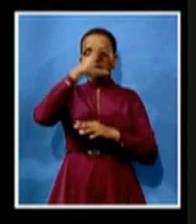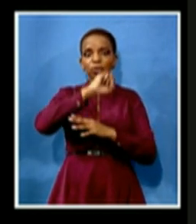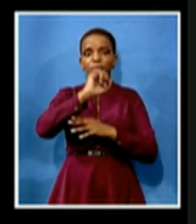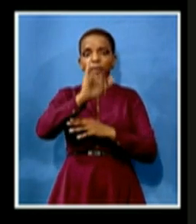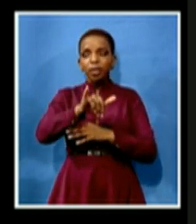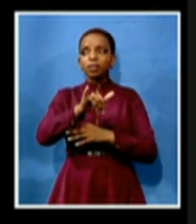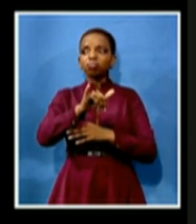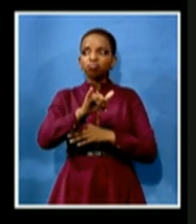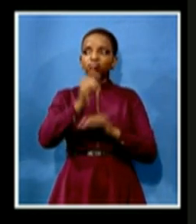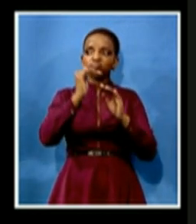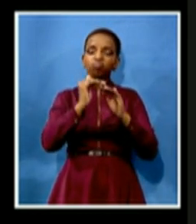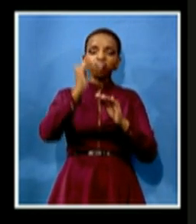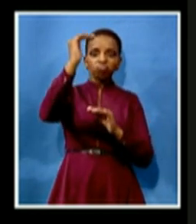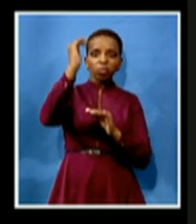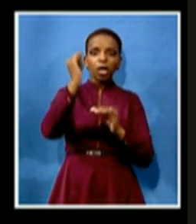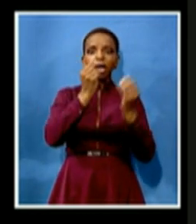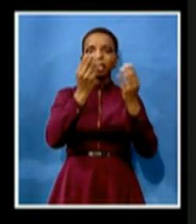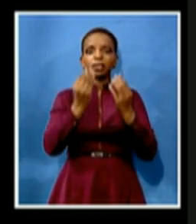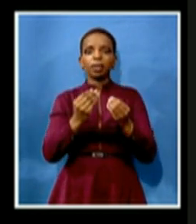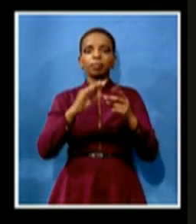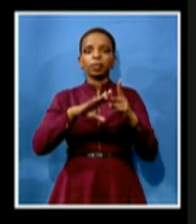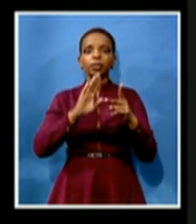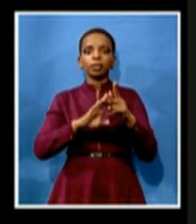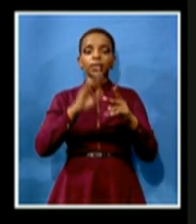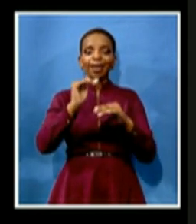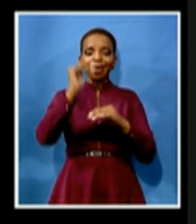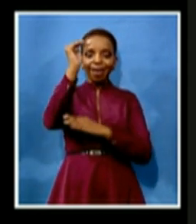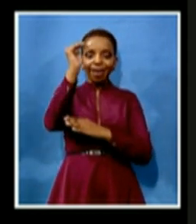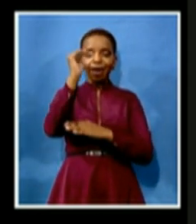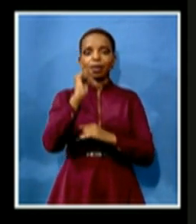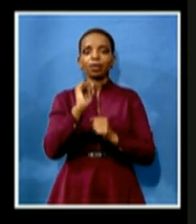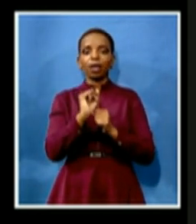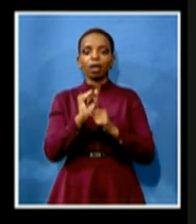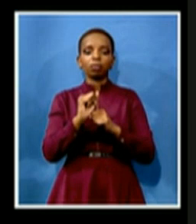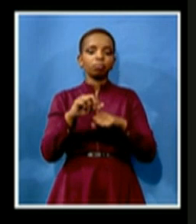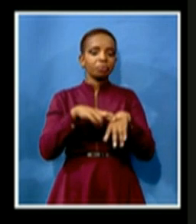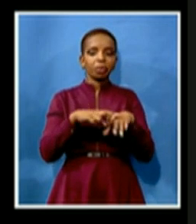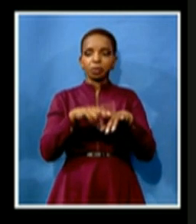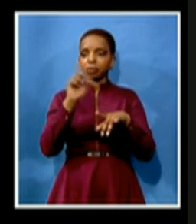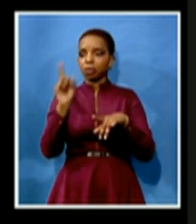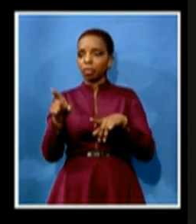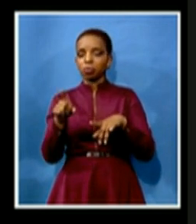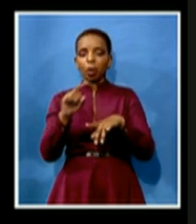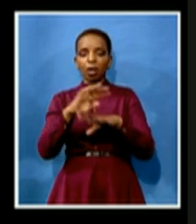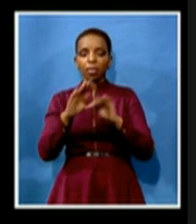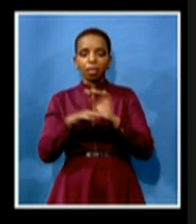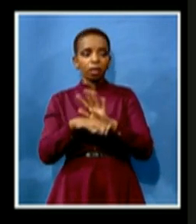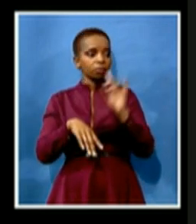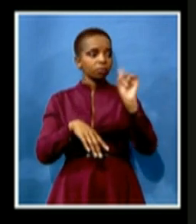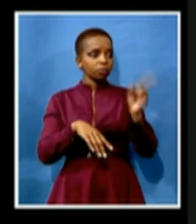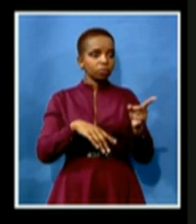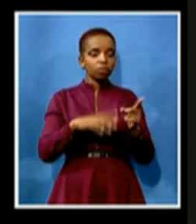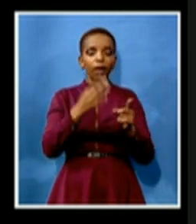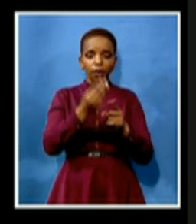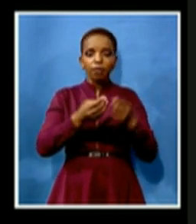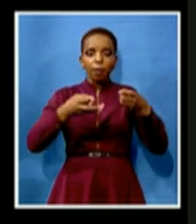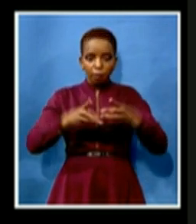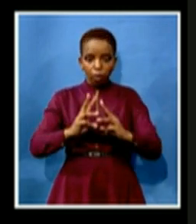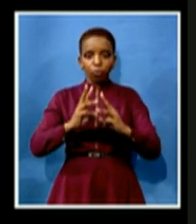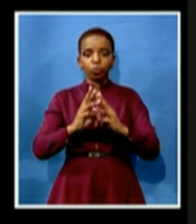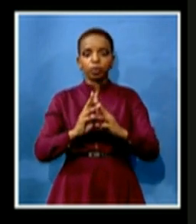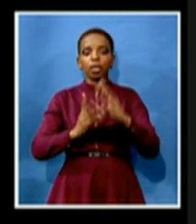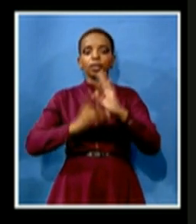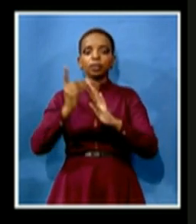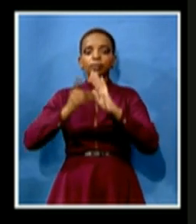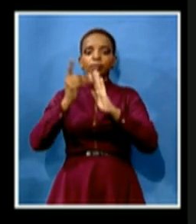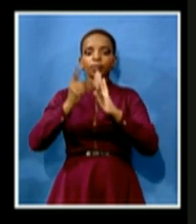rates or equilibrium rates, depending on how the models are articulated, all of those models would misread the